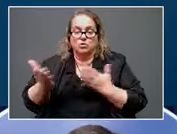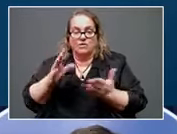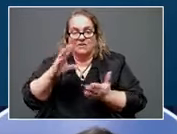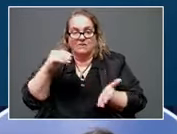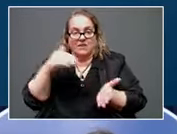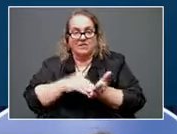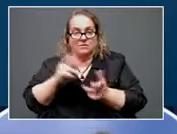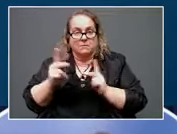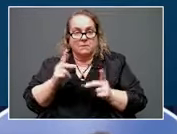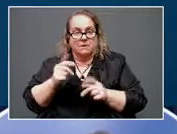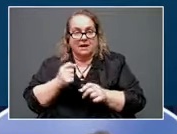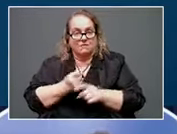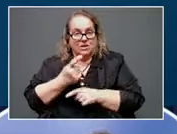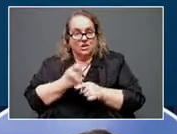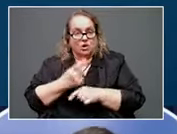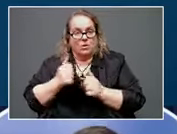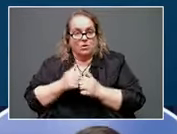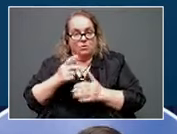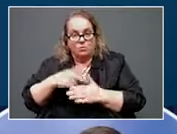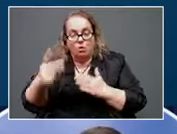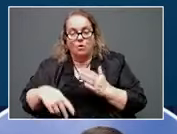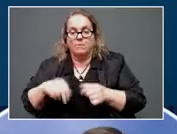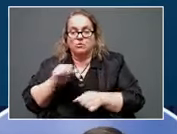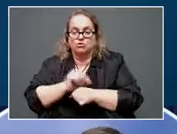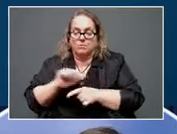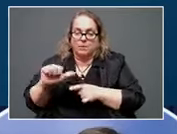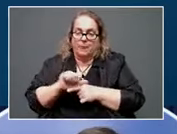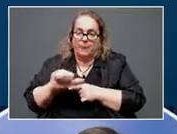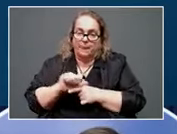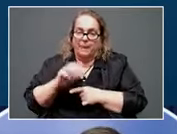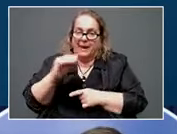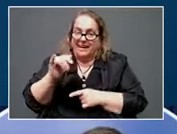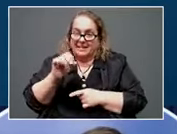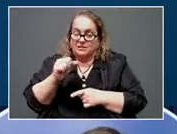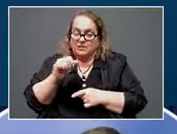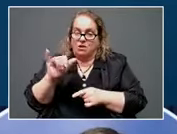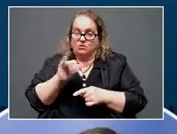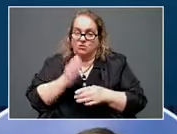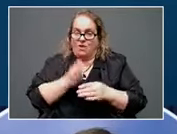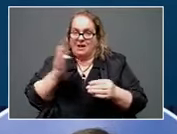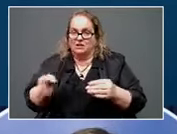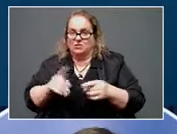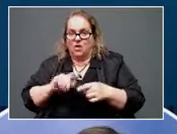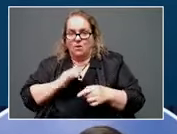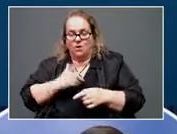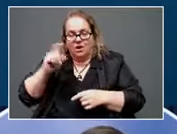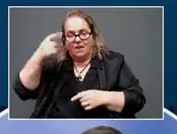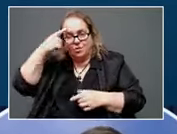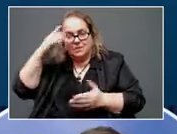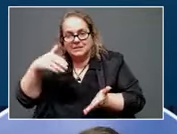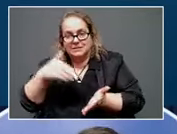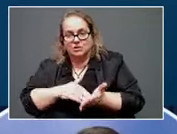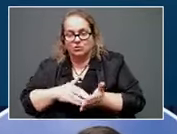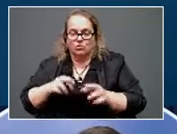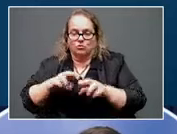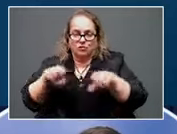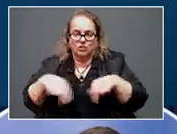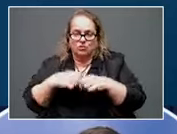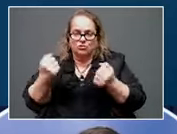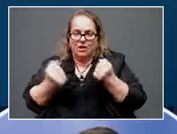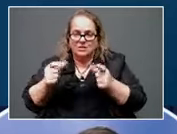with programs and job training. It's also right next to our government center that is a regional driver's license and